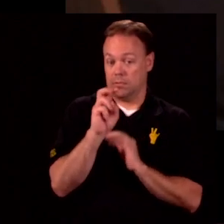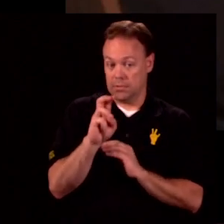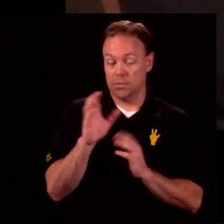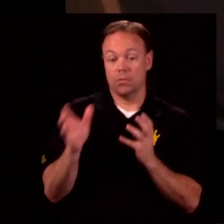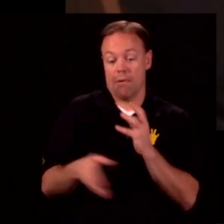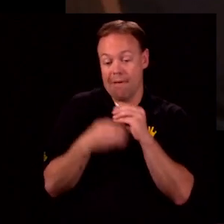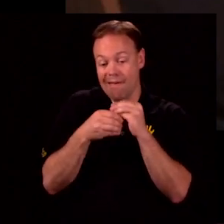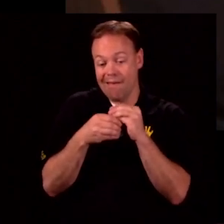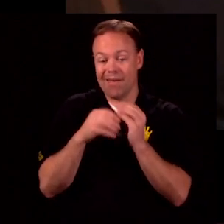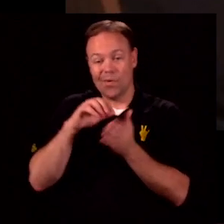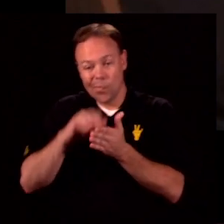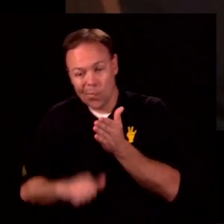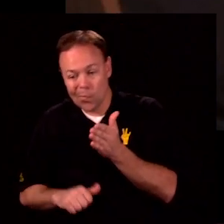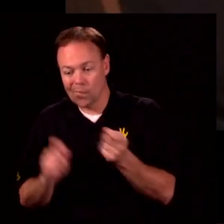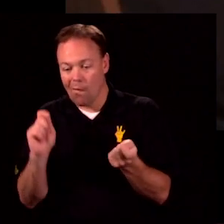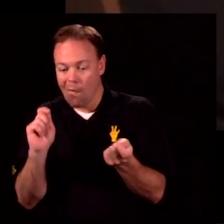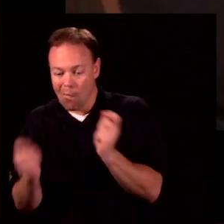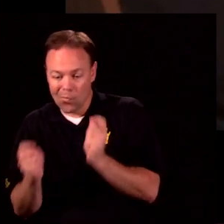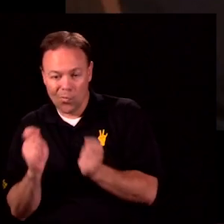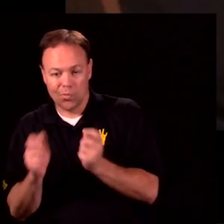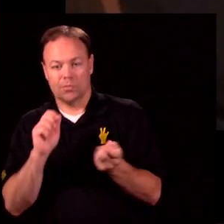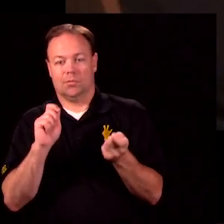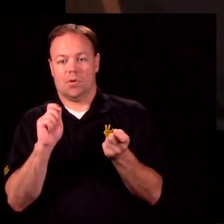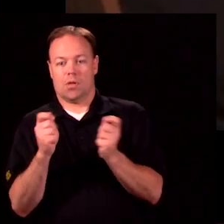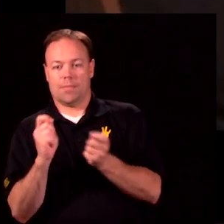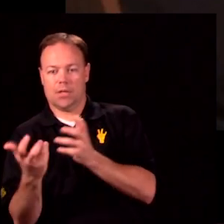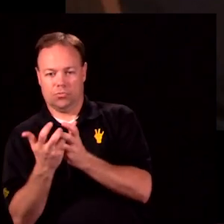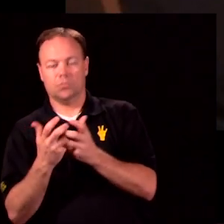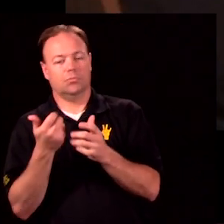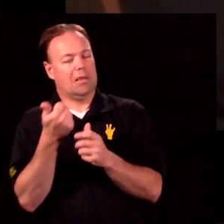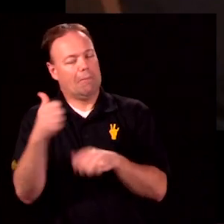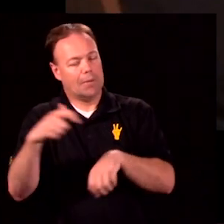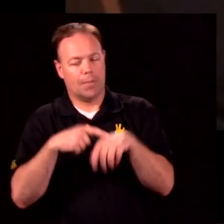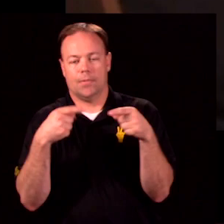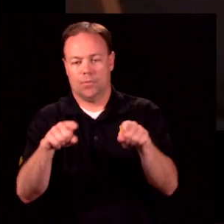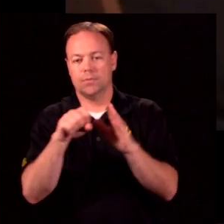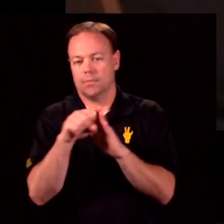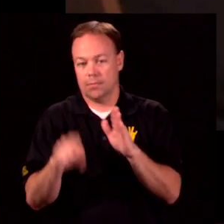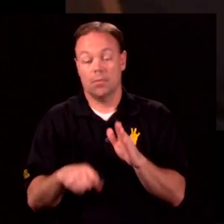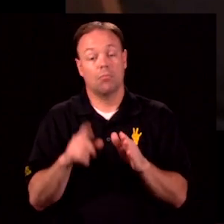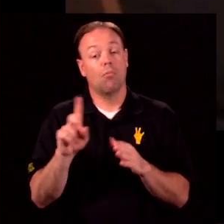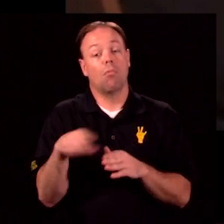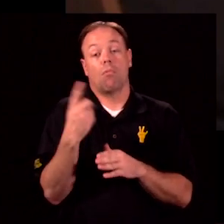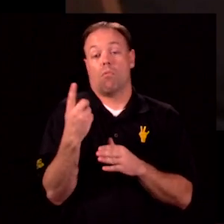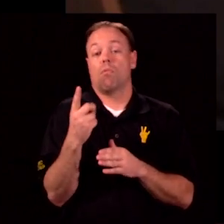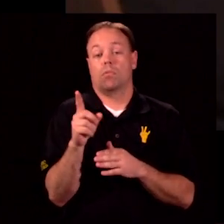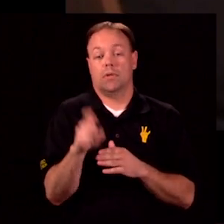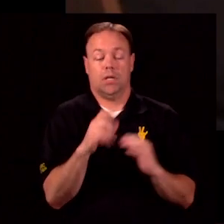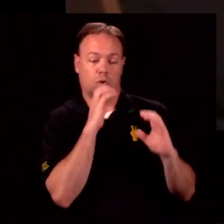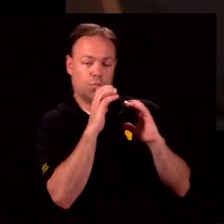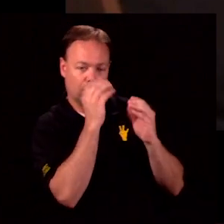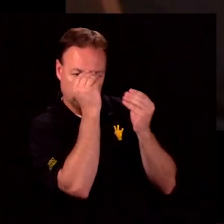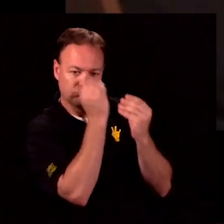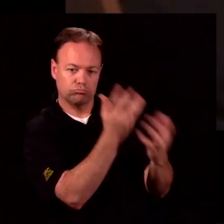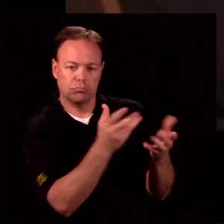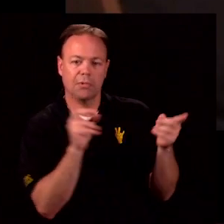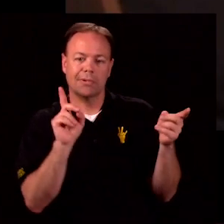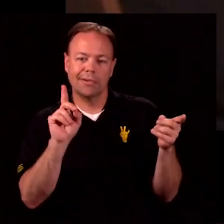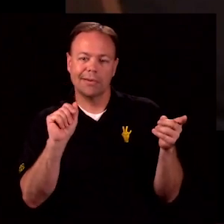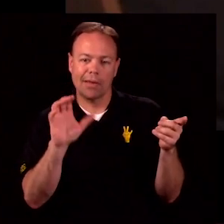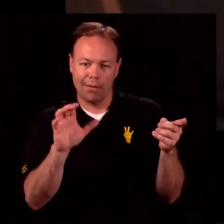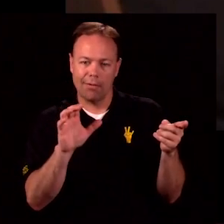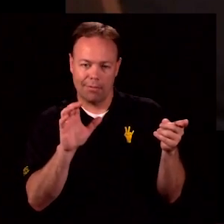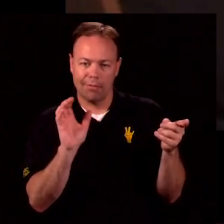add, remove, or alter accommodations at any point in the semester, you only need to communicate your needs to your Disability